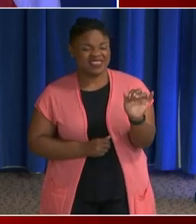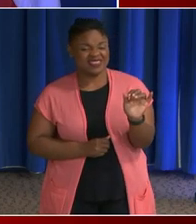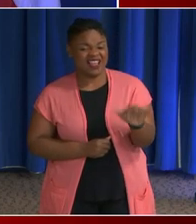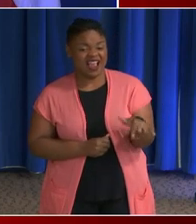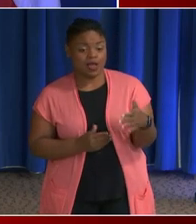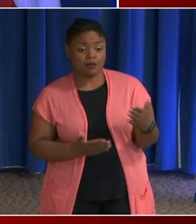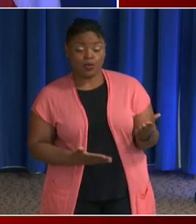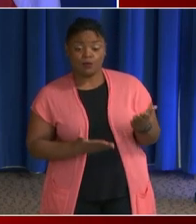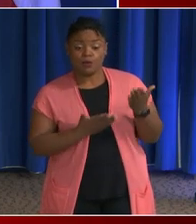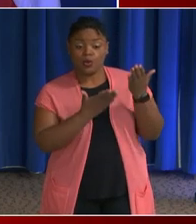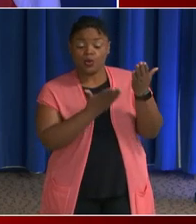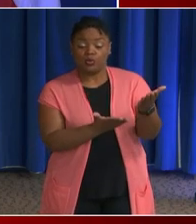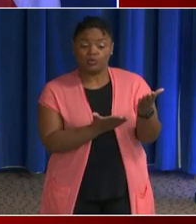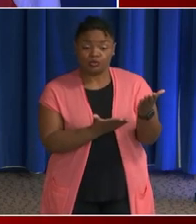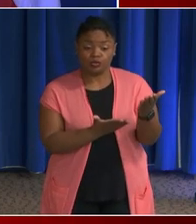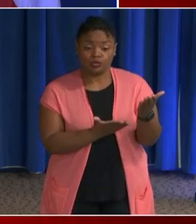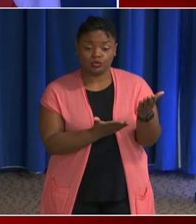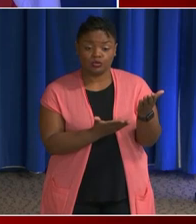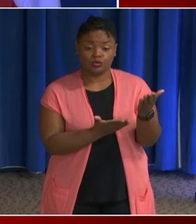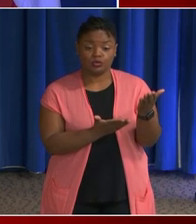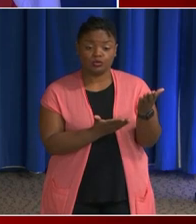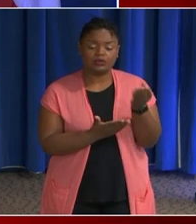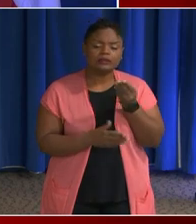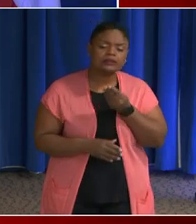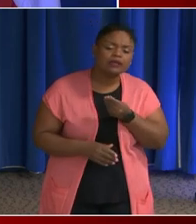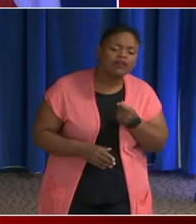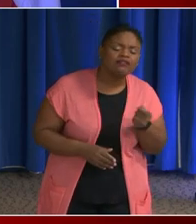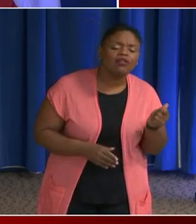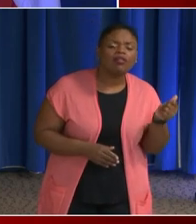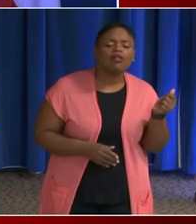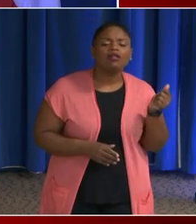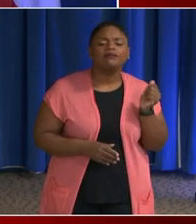proposes a number of